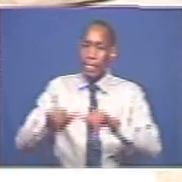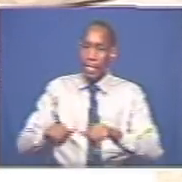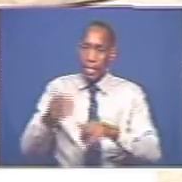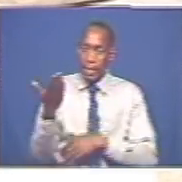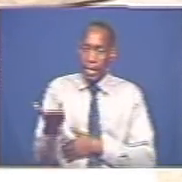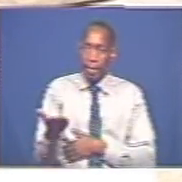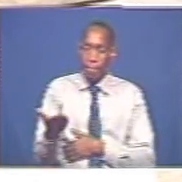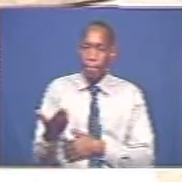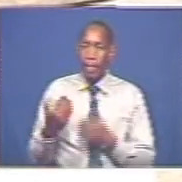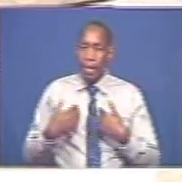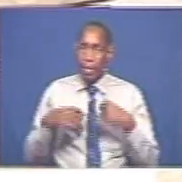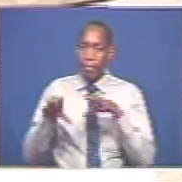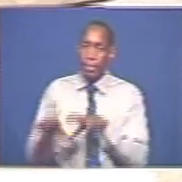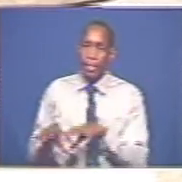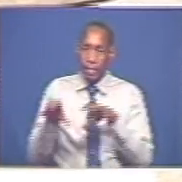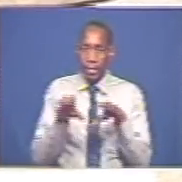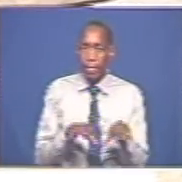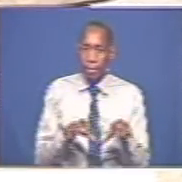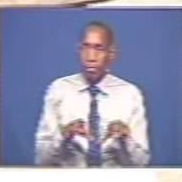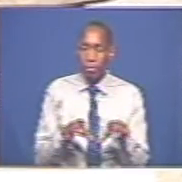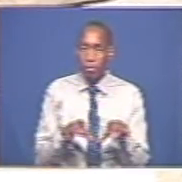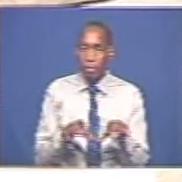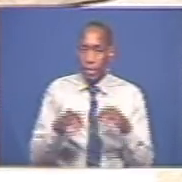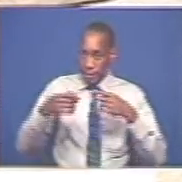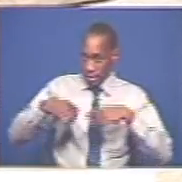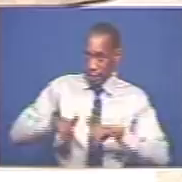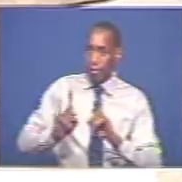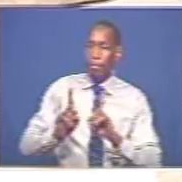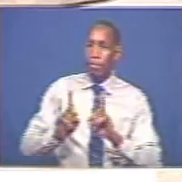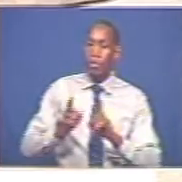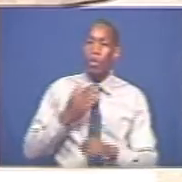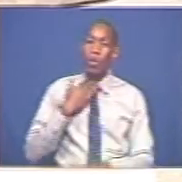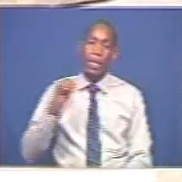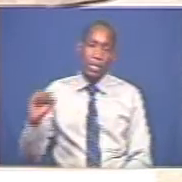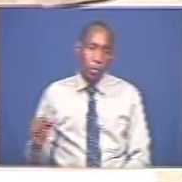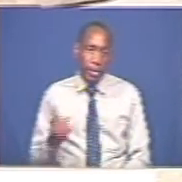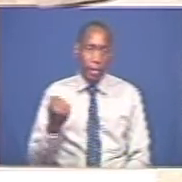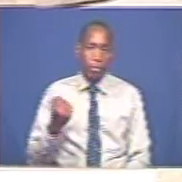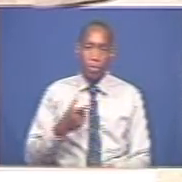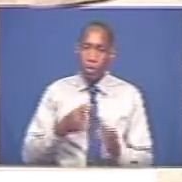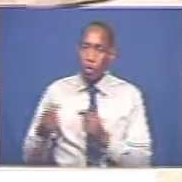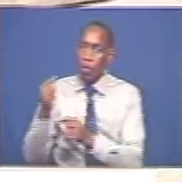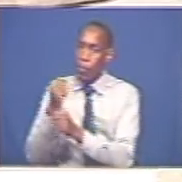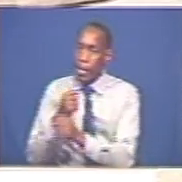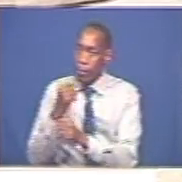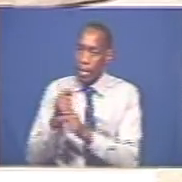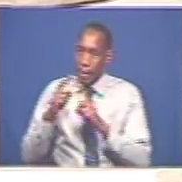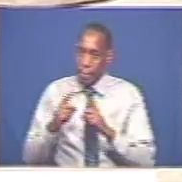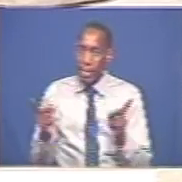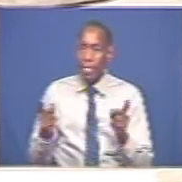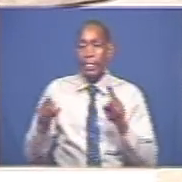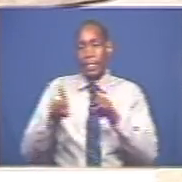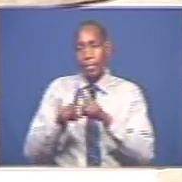there is a struggle. Mm. Because within you, you want to wake up and go do what you love. But within